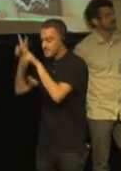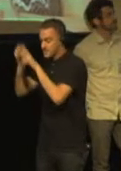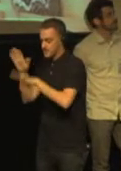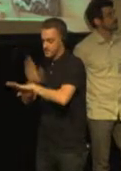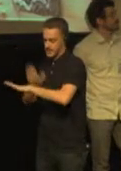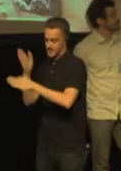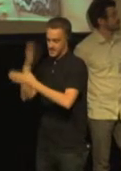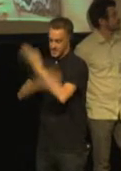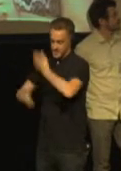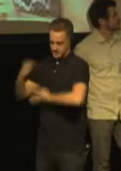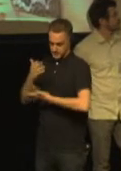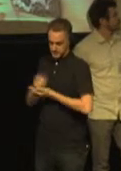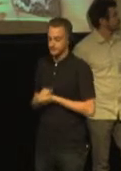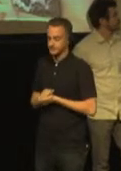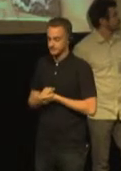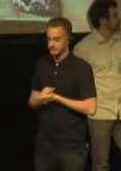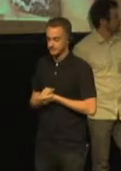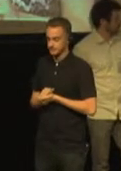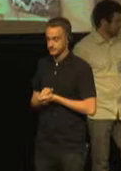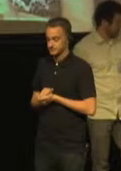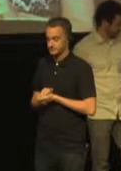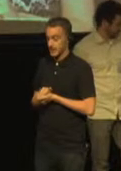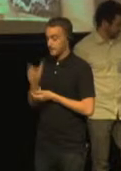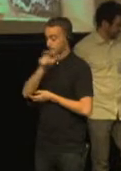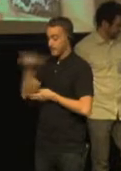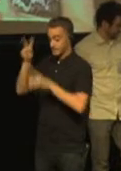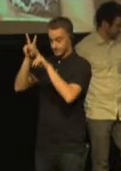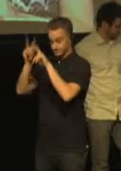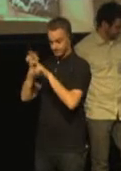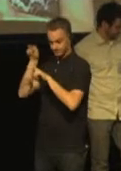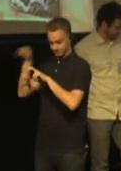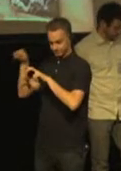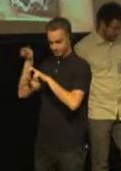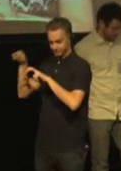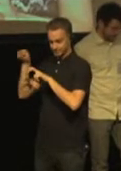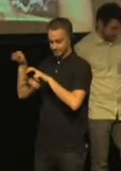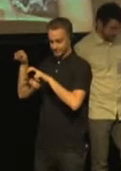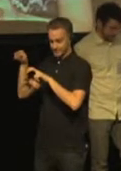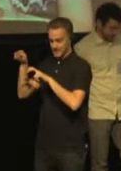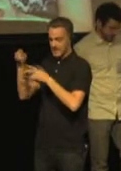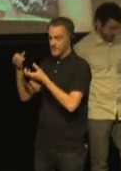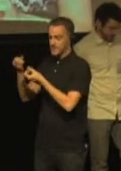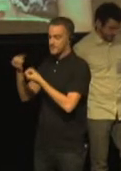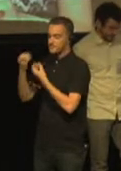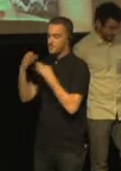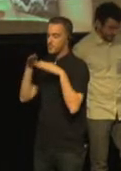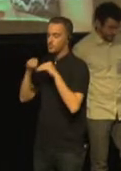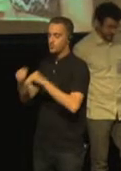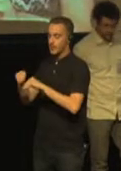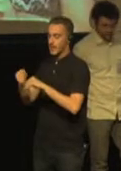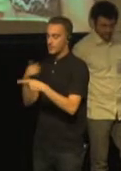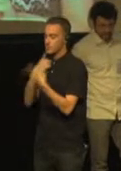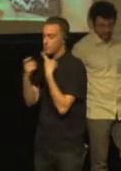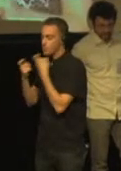And the researchers in this study had used data from a range of surveys that had been undertaken in England and